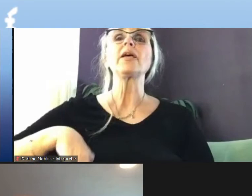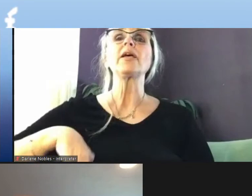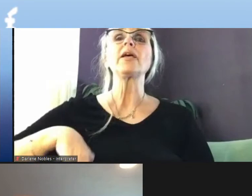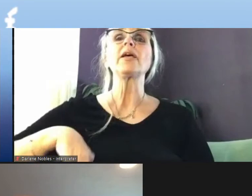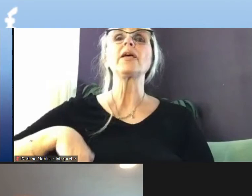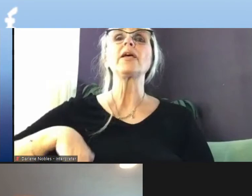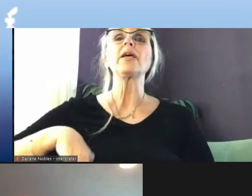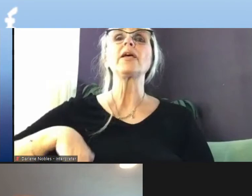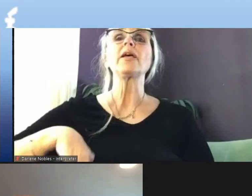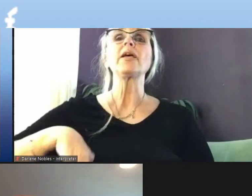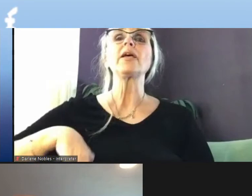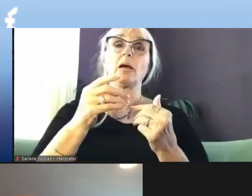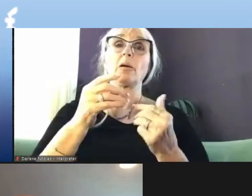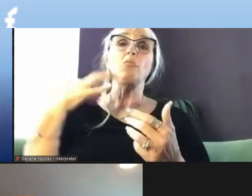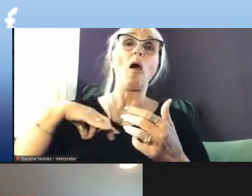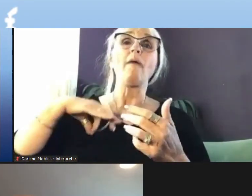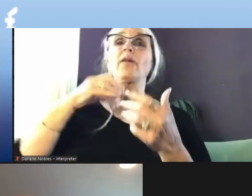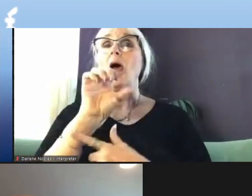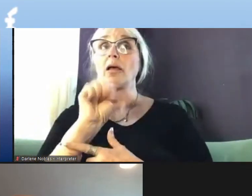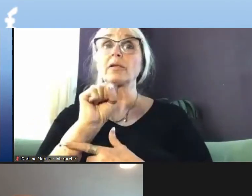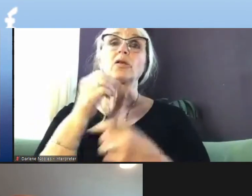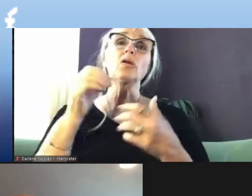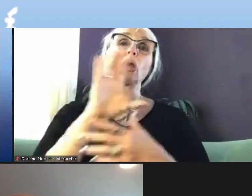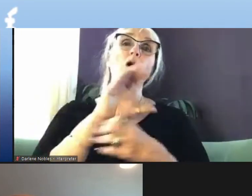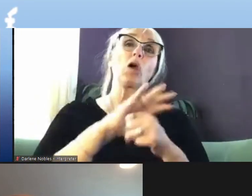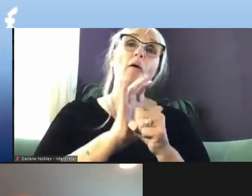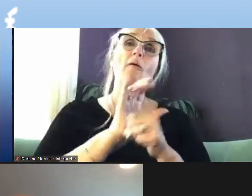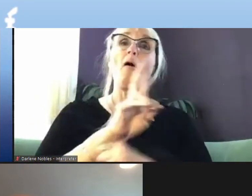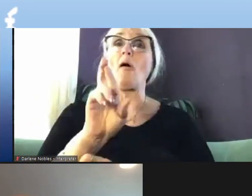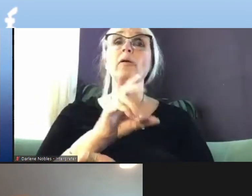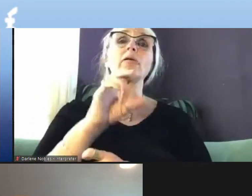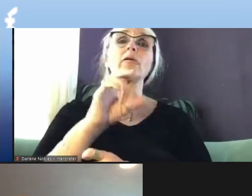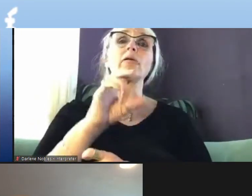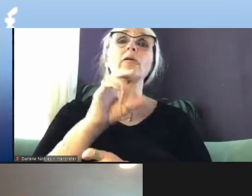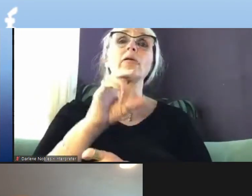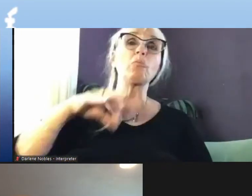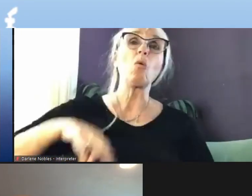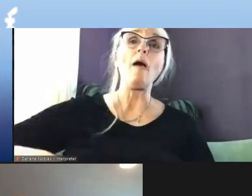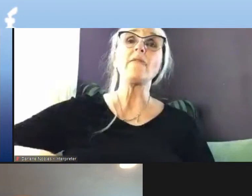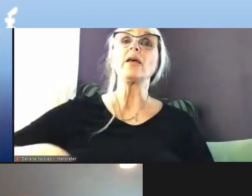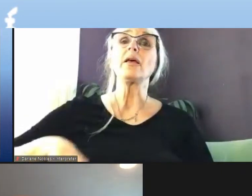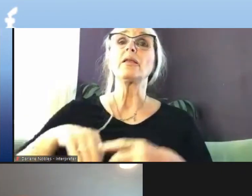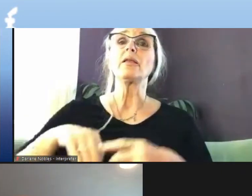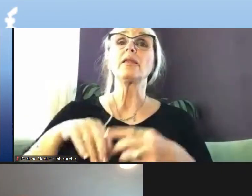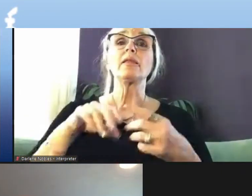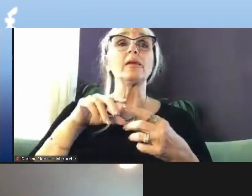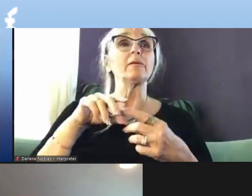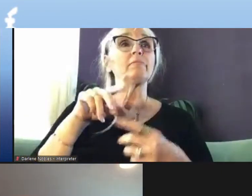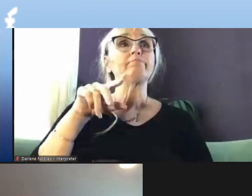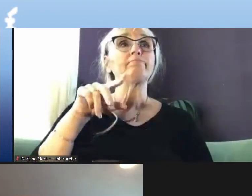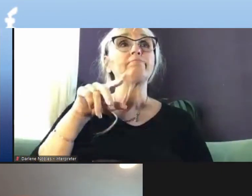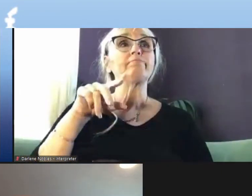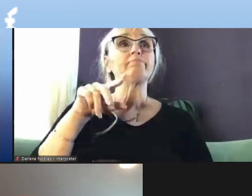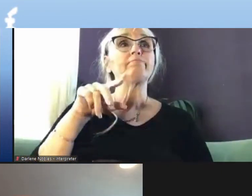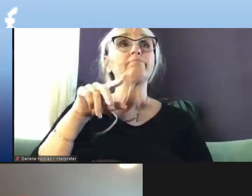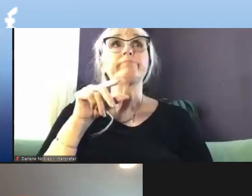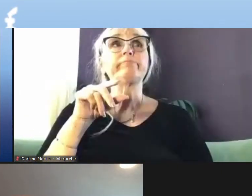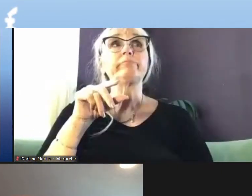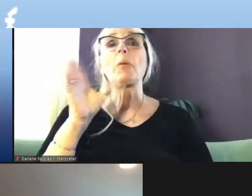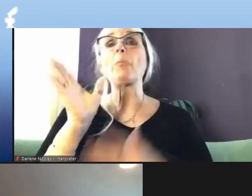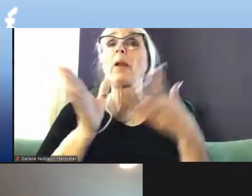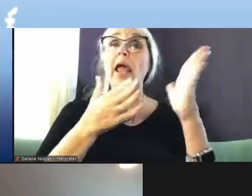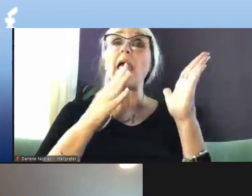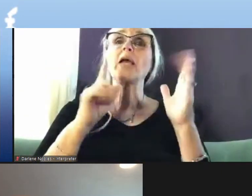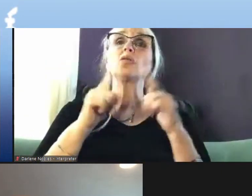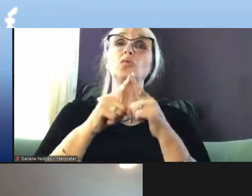due to COVID, or nonprofits that have plans to be effective